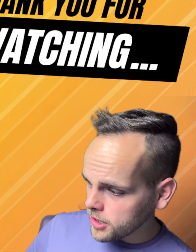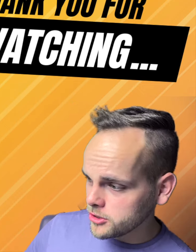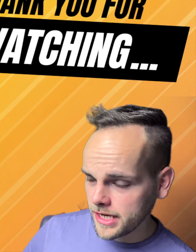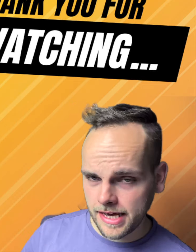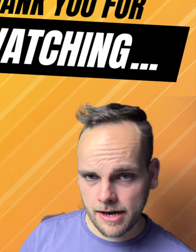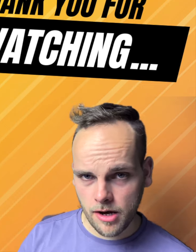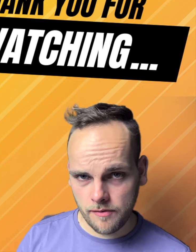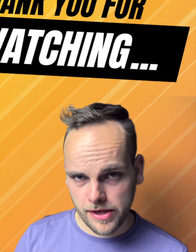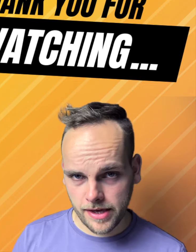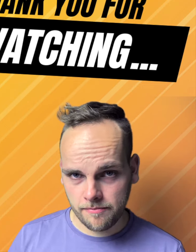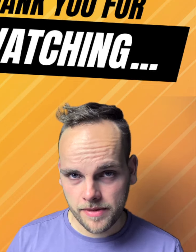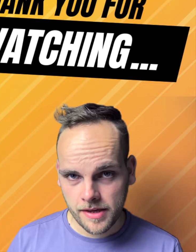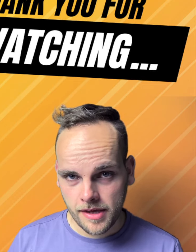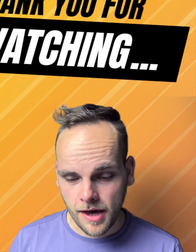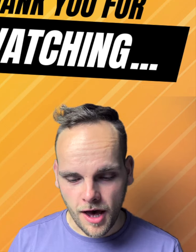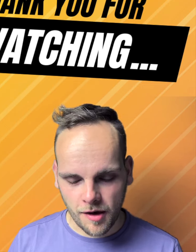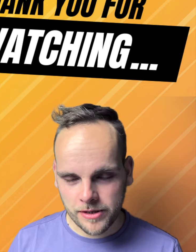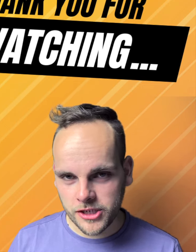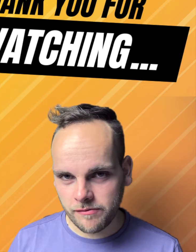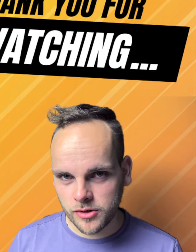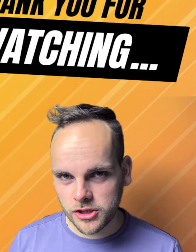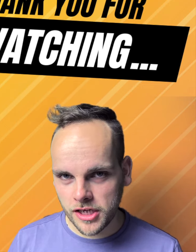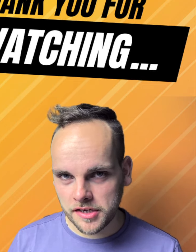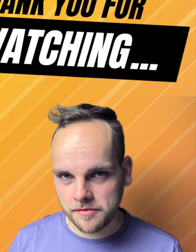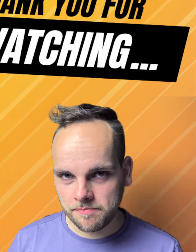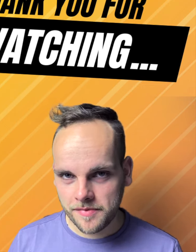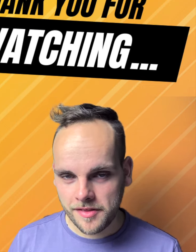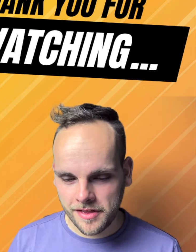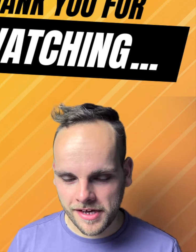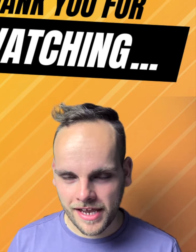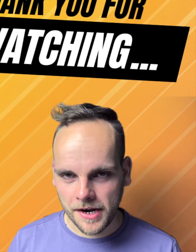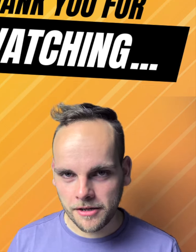also check out over there. I've been Jake from Just Jake. See you later.